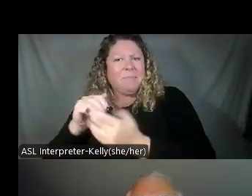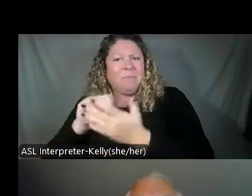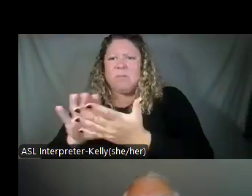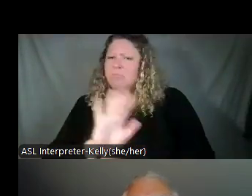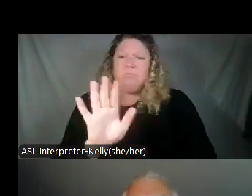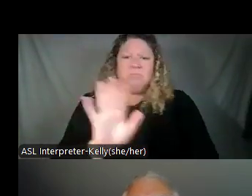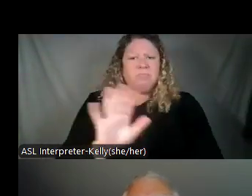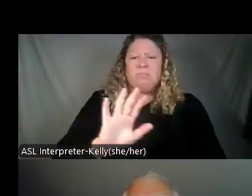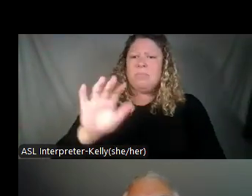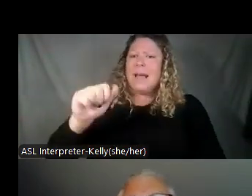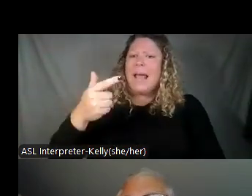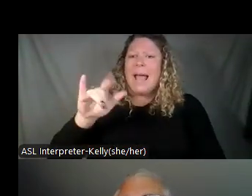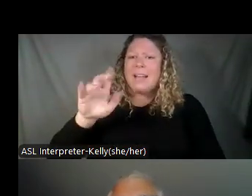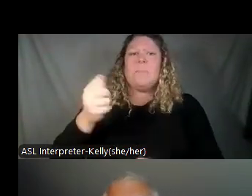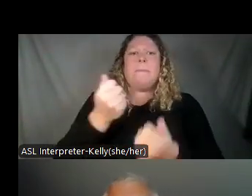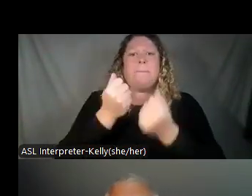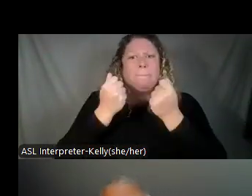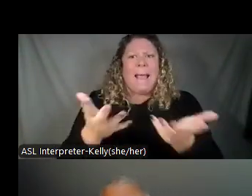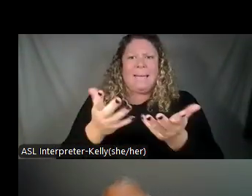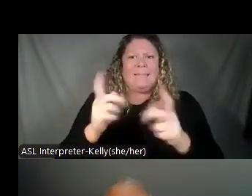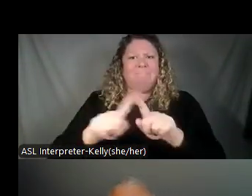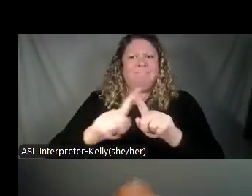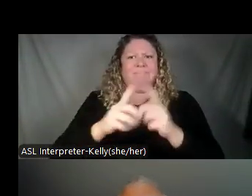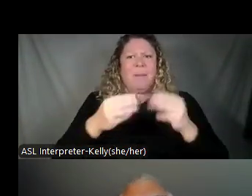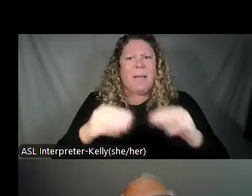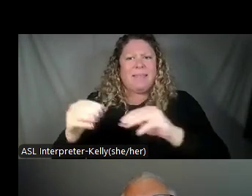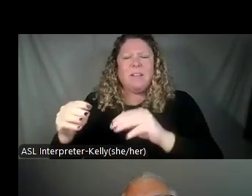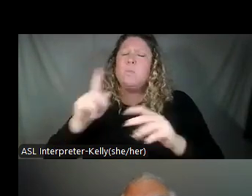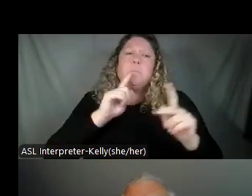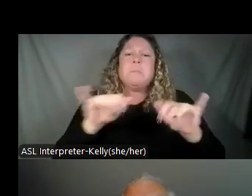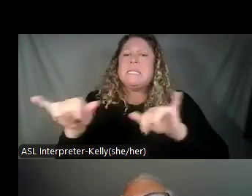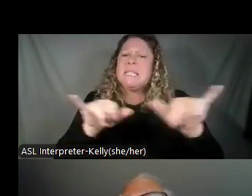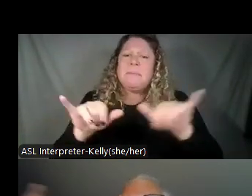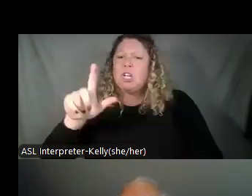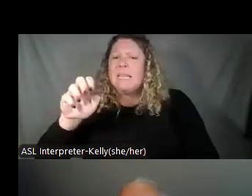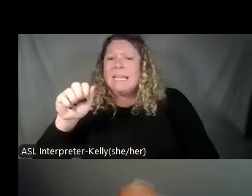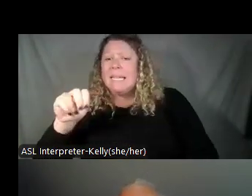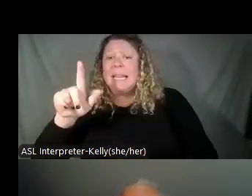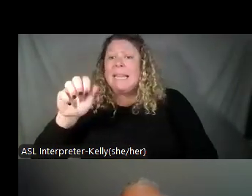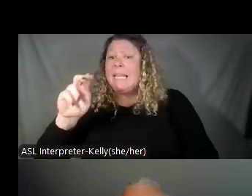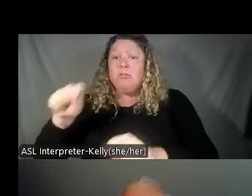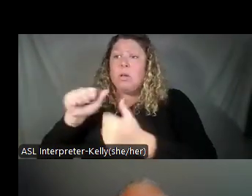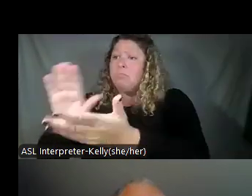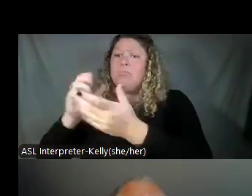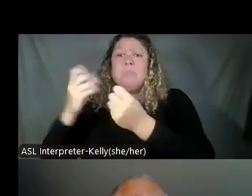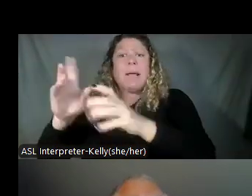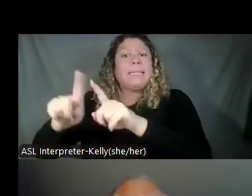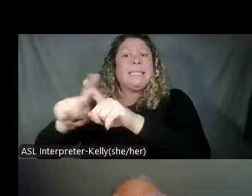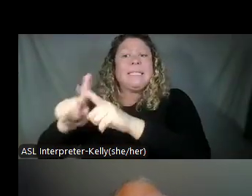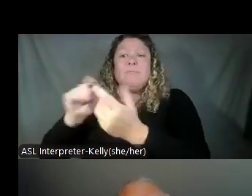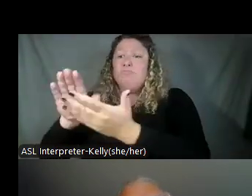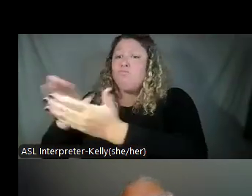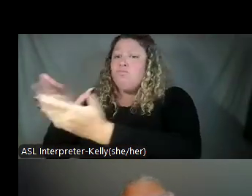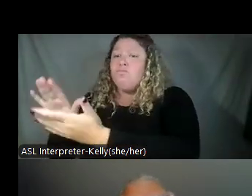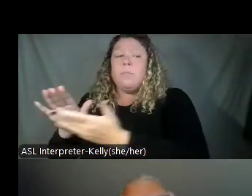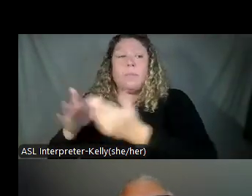set of methodologies. It's kind of like Lean in a lot of ways. There's no one way of doing Leans. There's many ways of doing Lean, and there's many